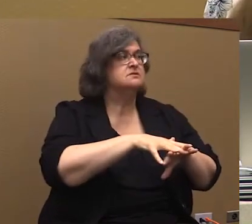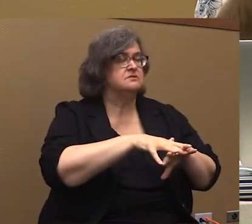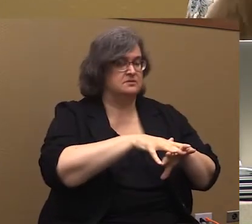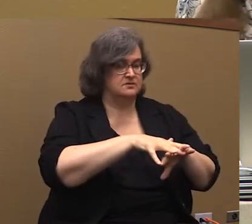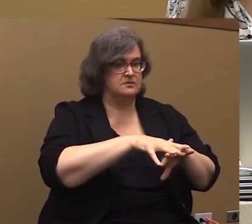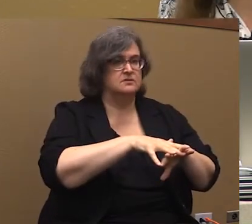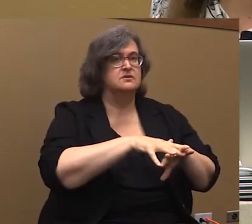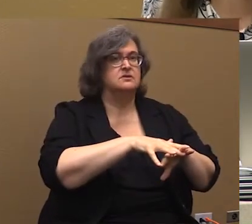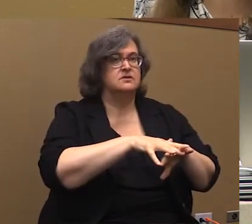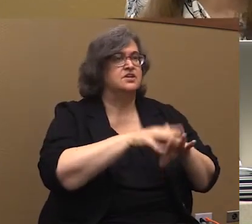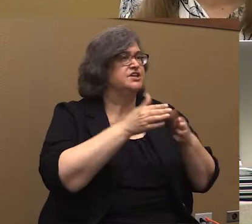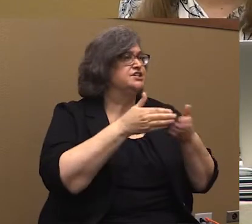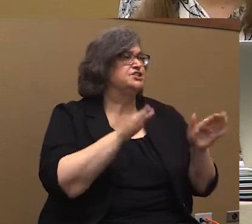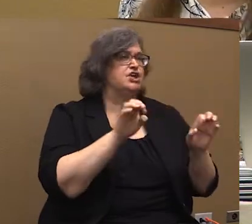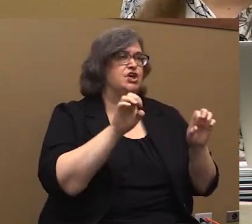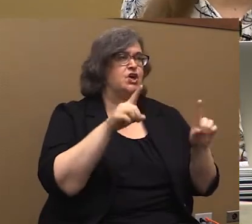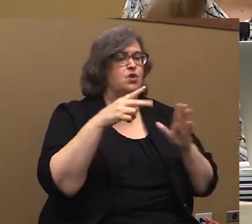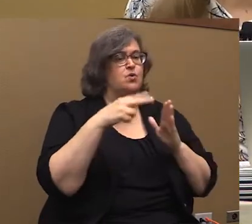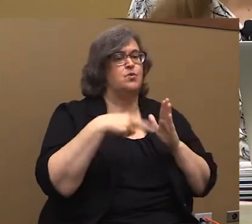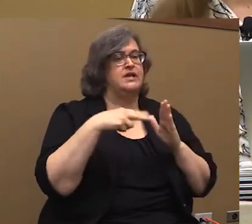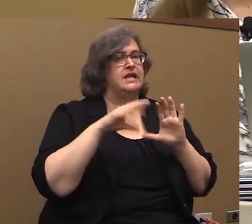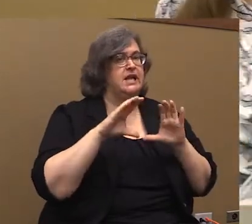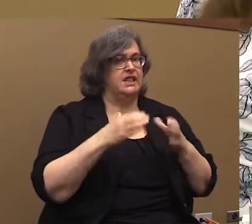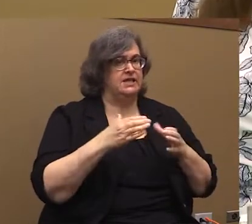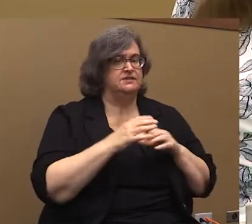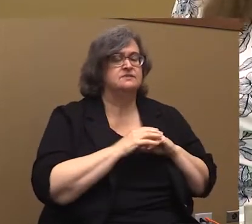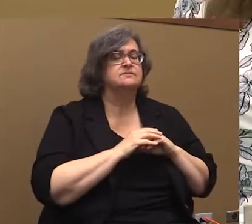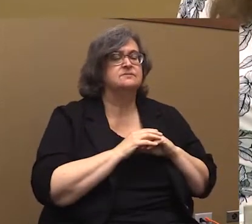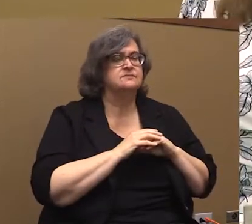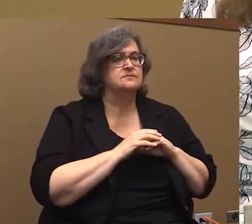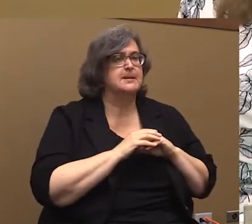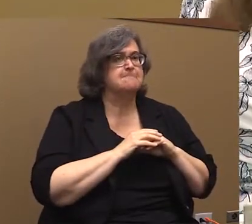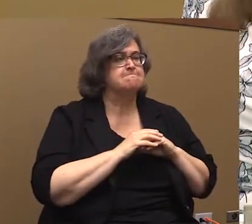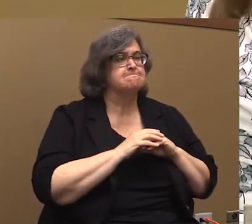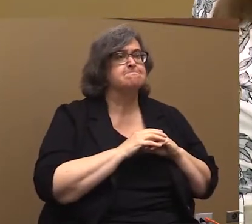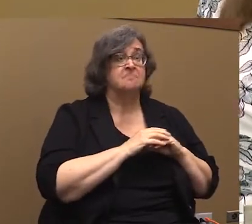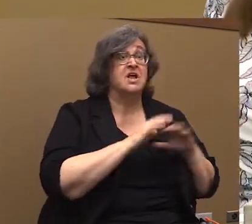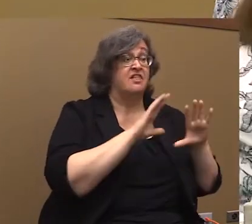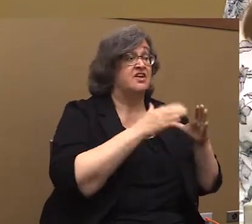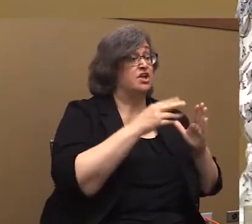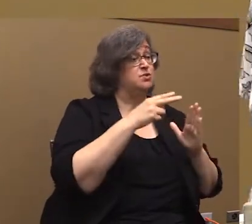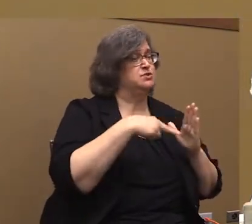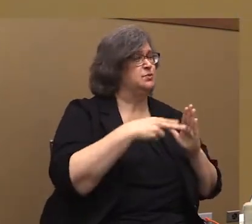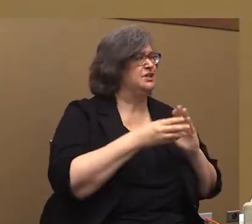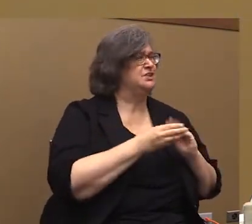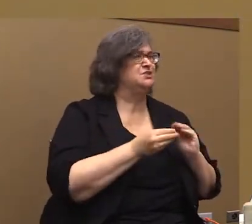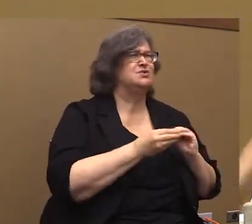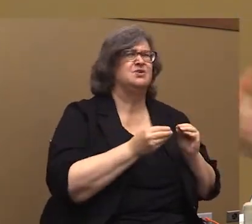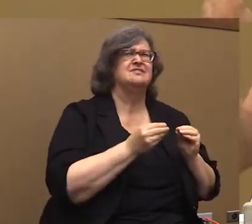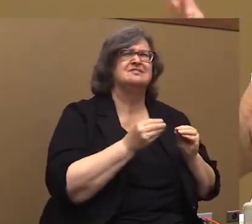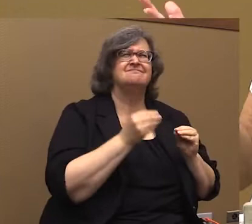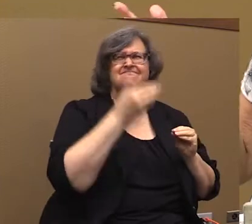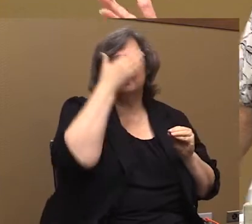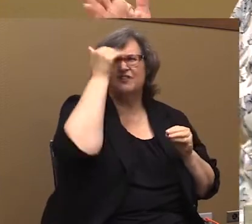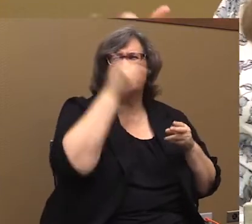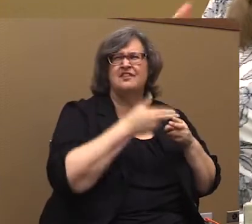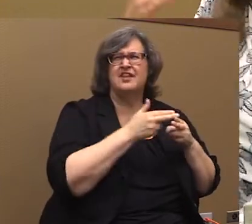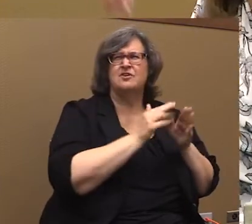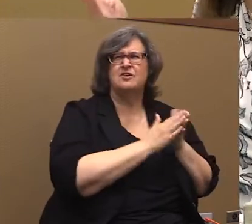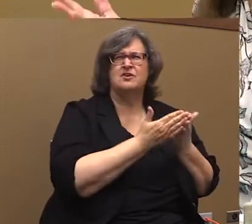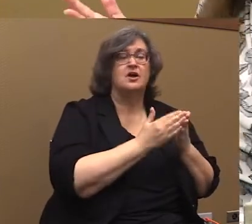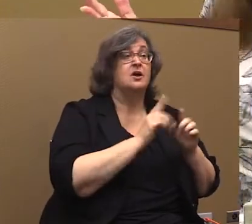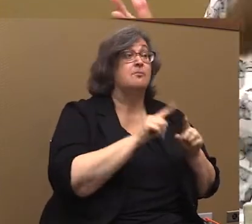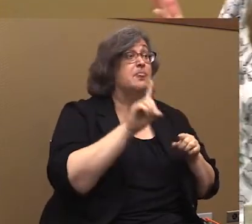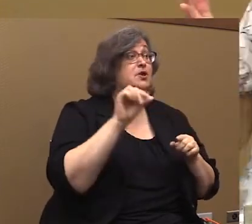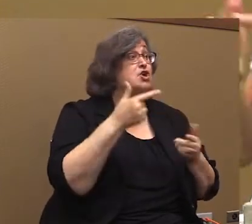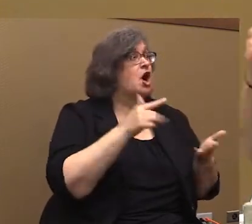he was mainstreamed into a general ed reading class. And they were reading a story,